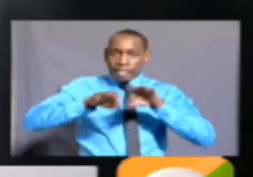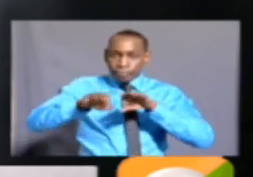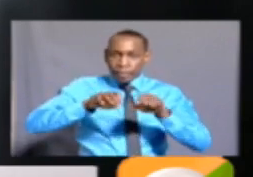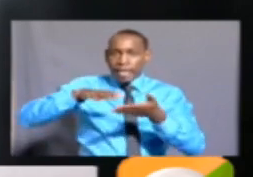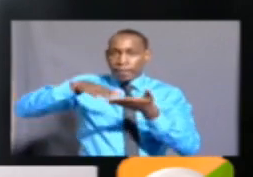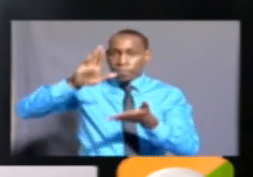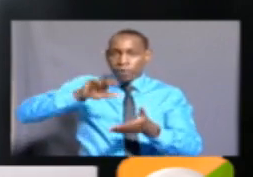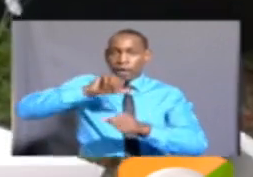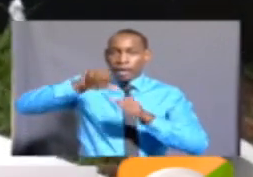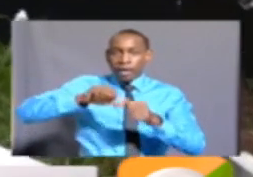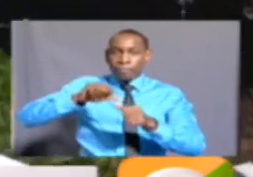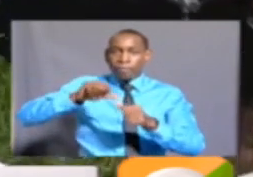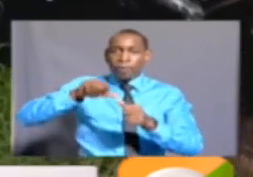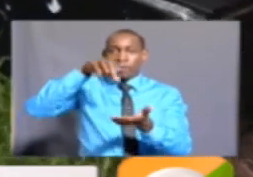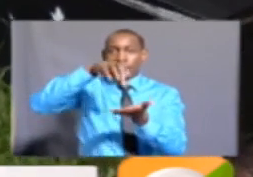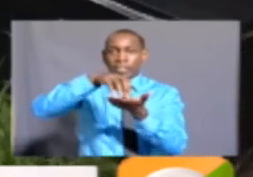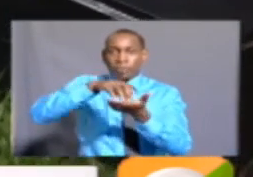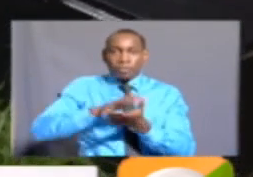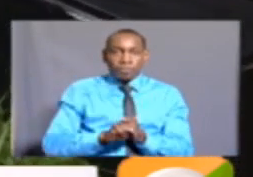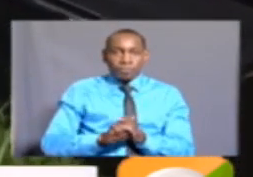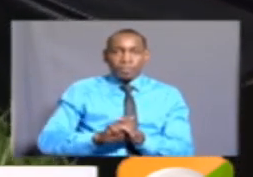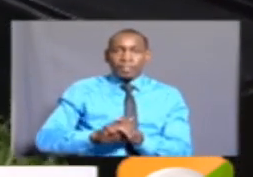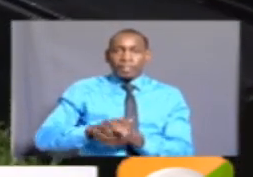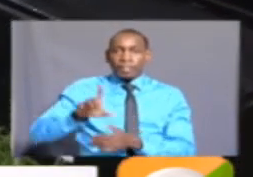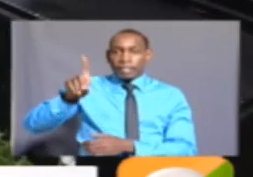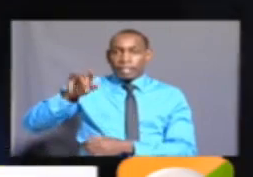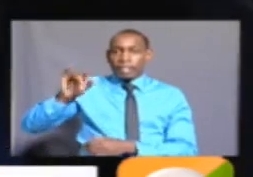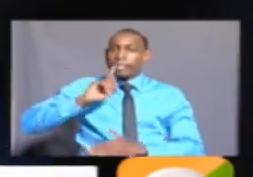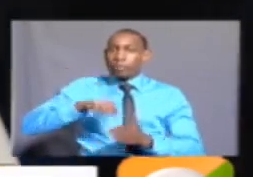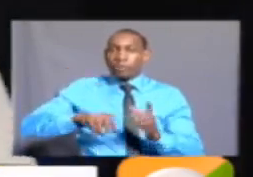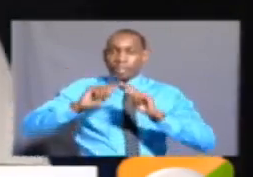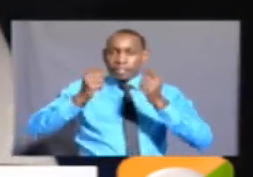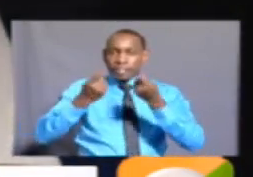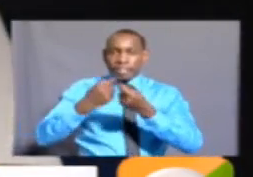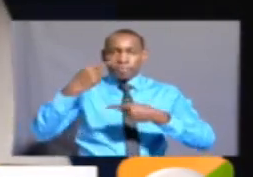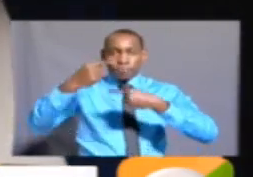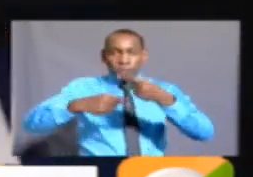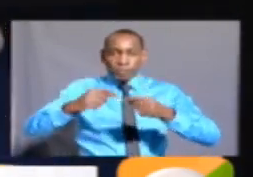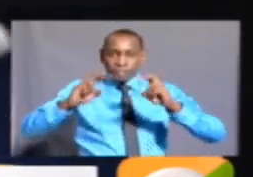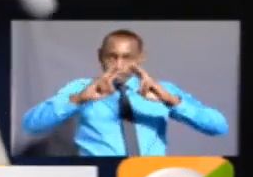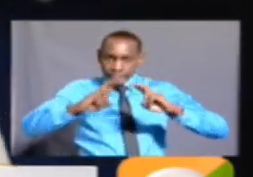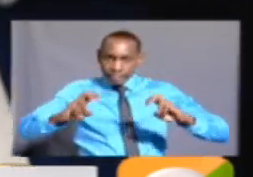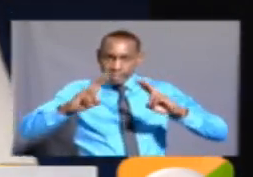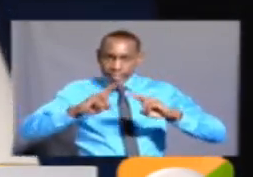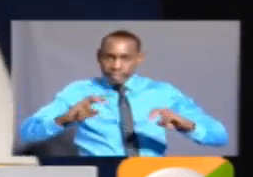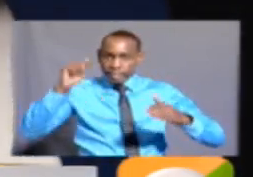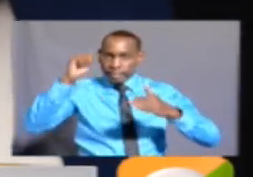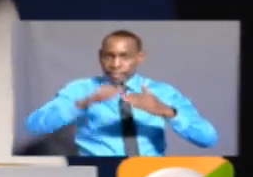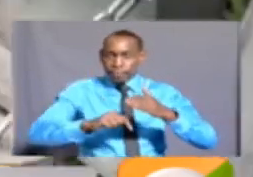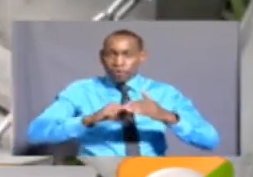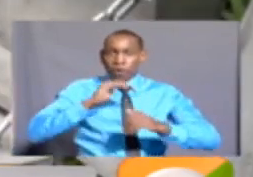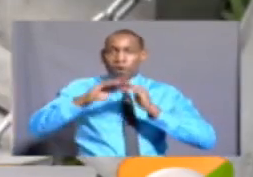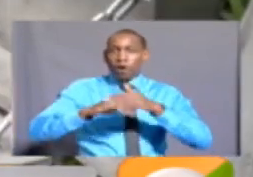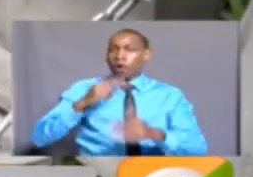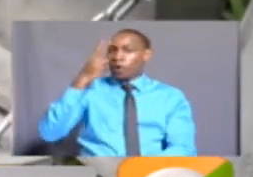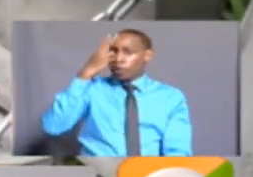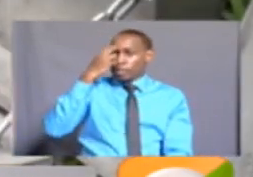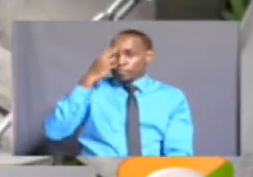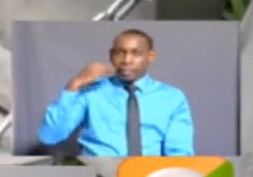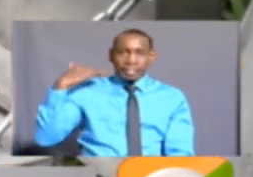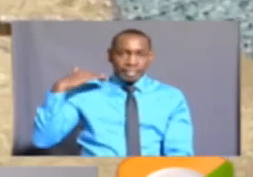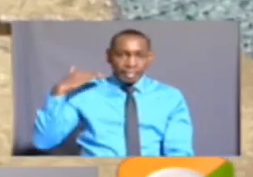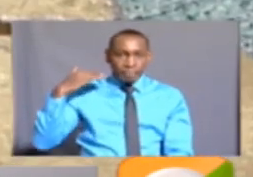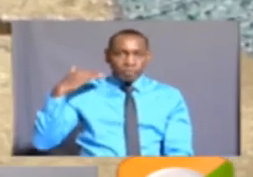light on this scam. Kinoti is stating that his team is also conducting a forensic trail touching on all suspected